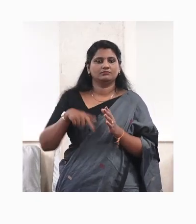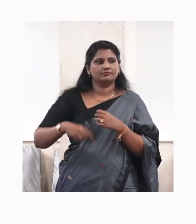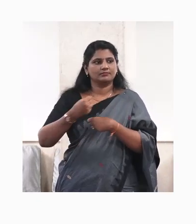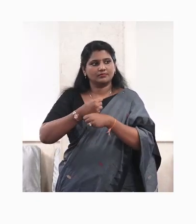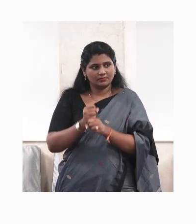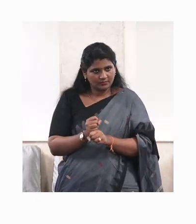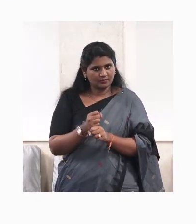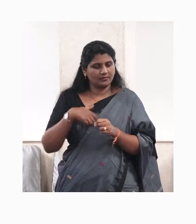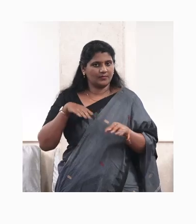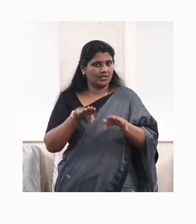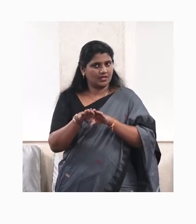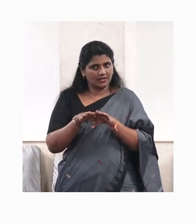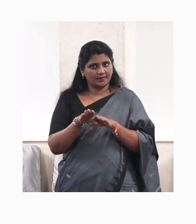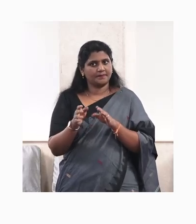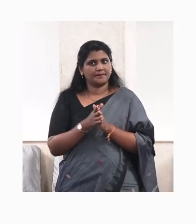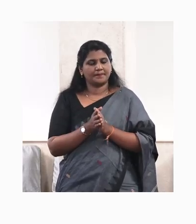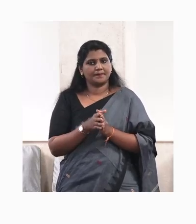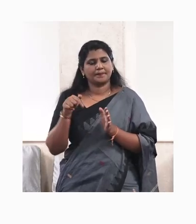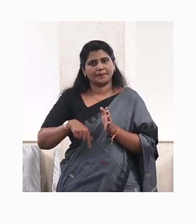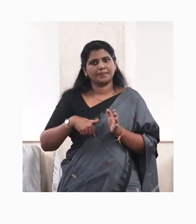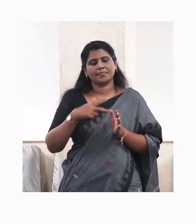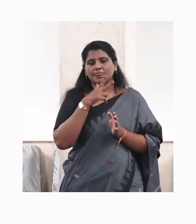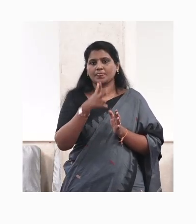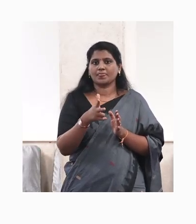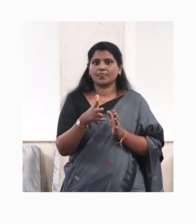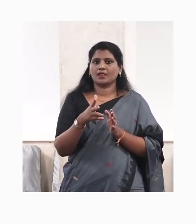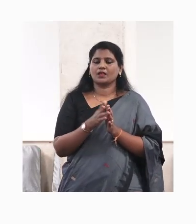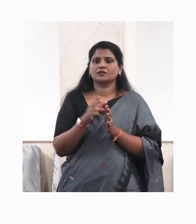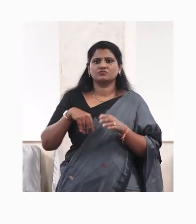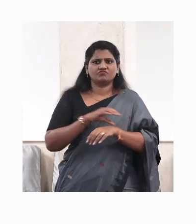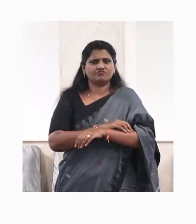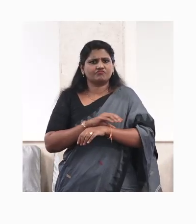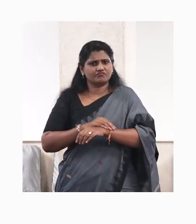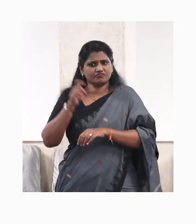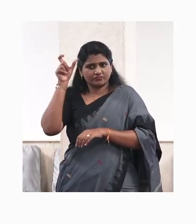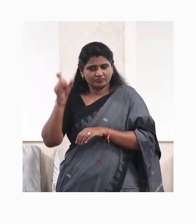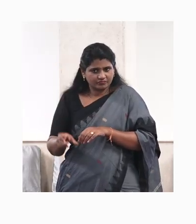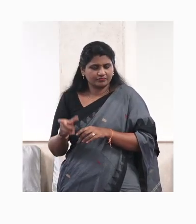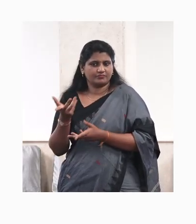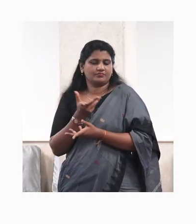better relationship. But we are talking now about a therapeutic session, and